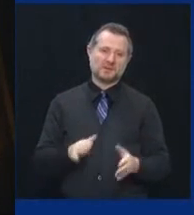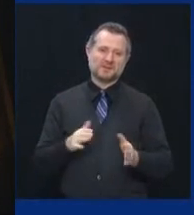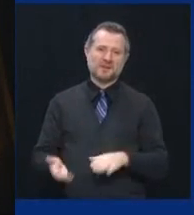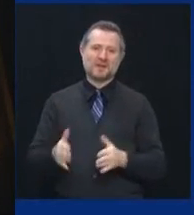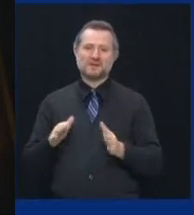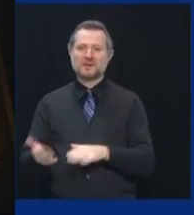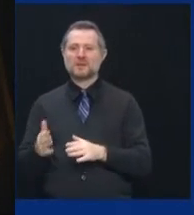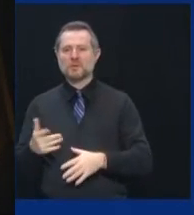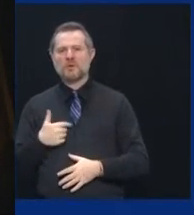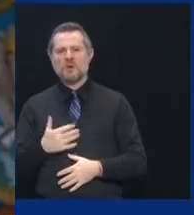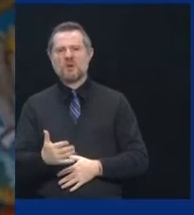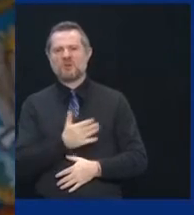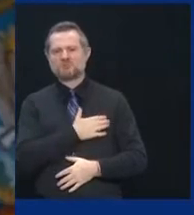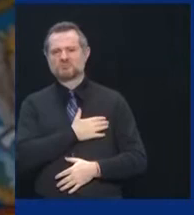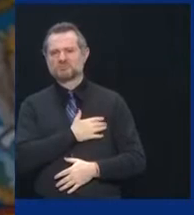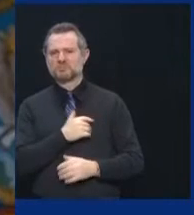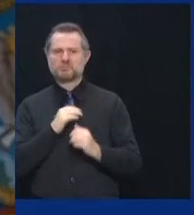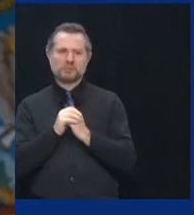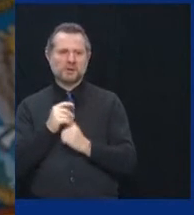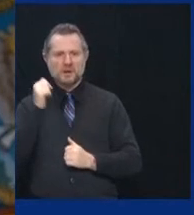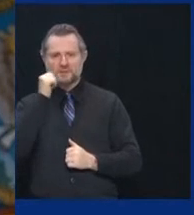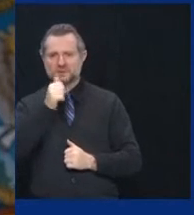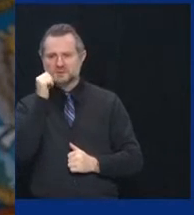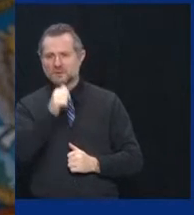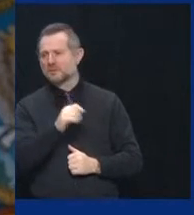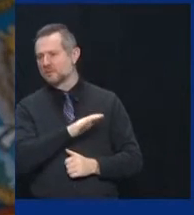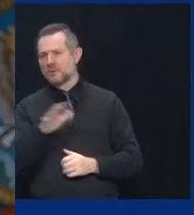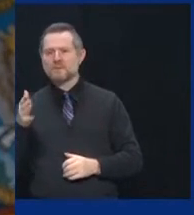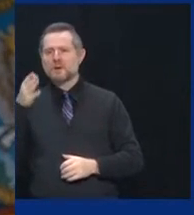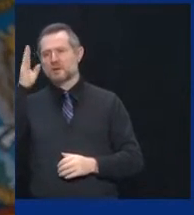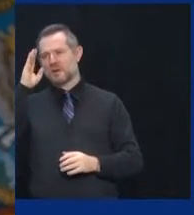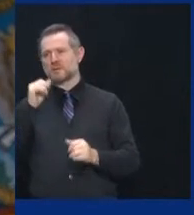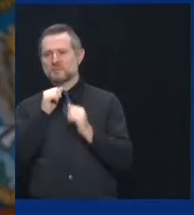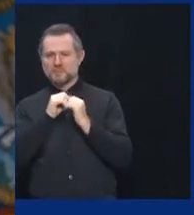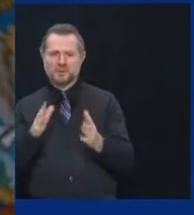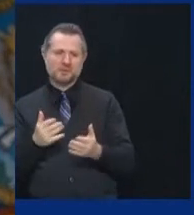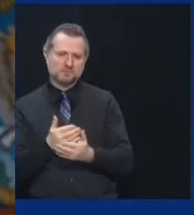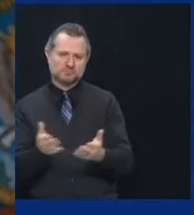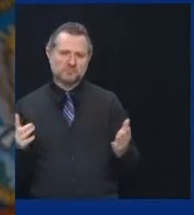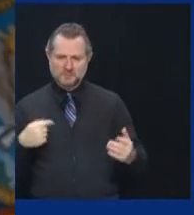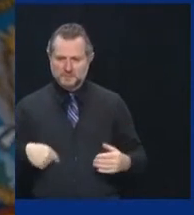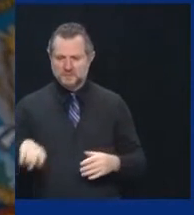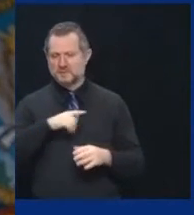we pray every day for God's grace and peace.